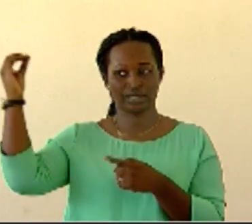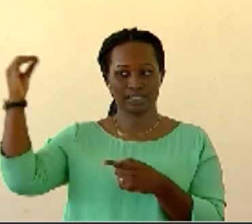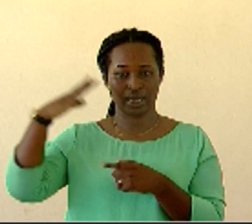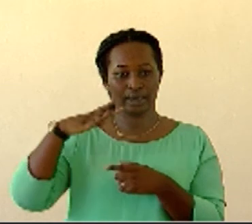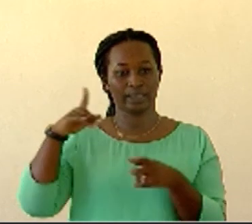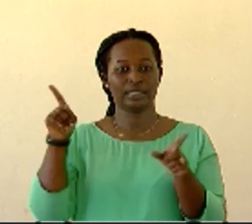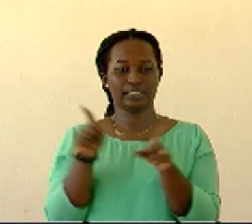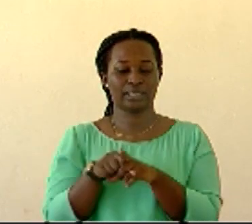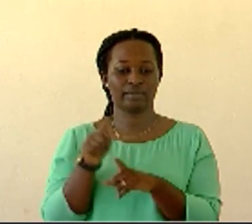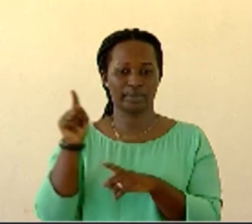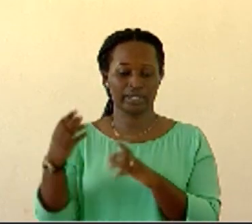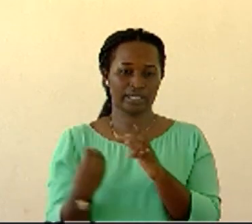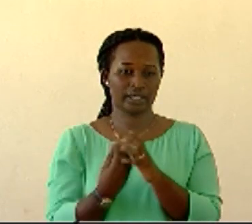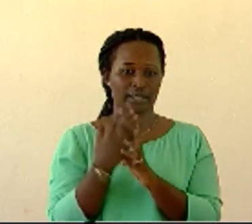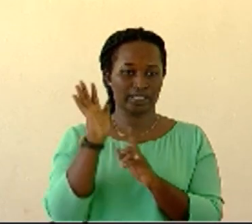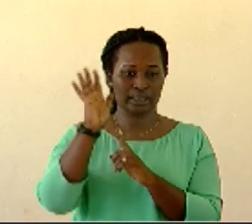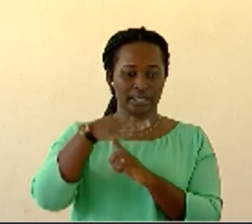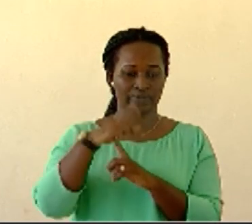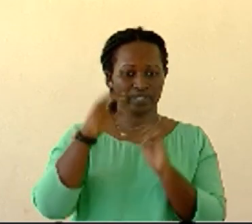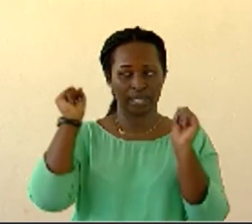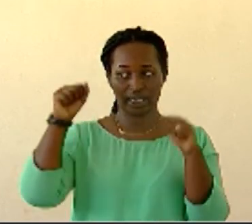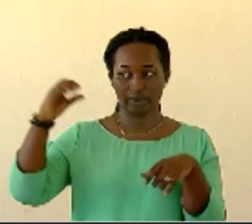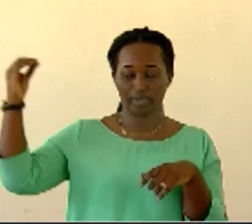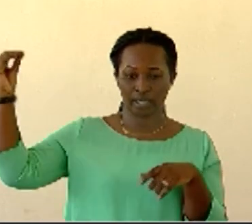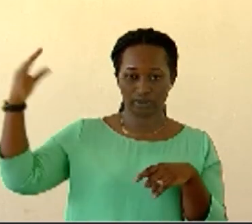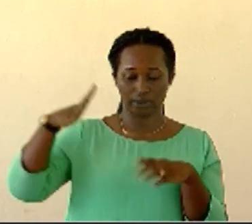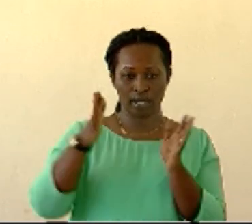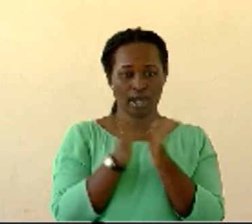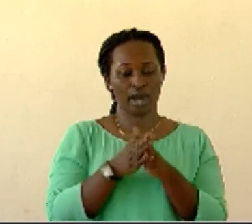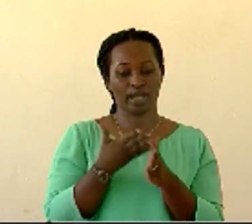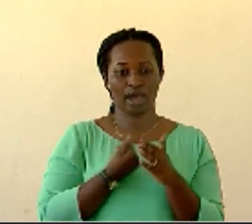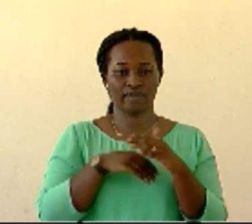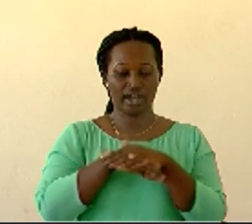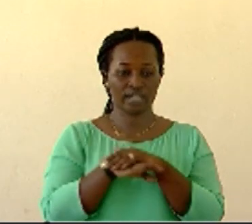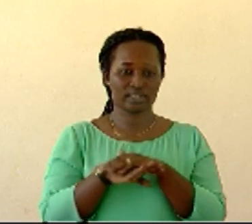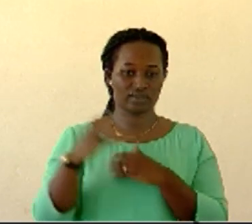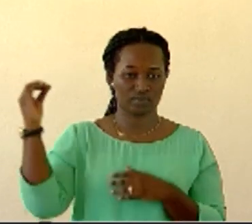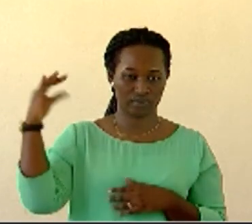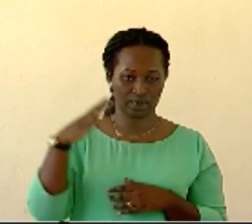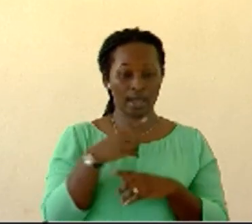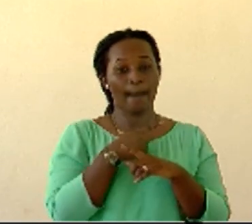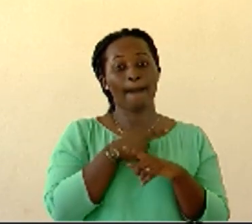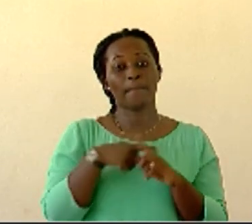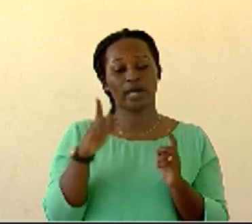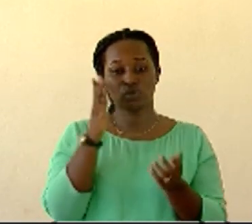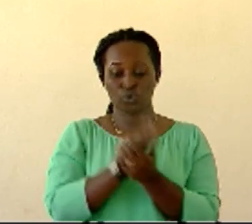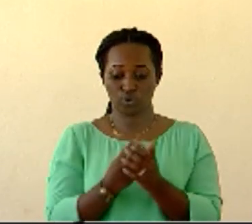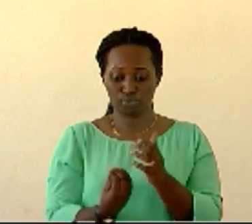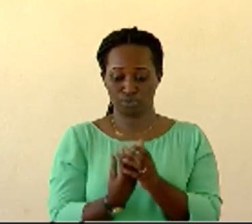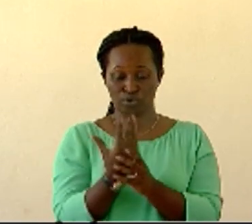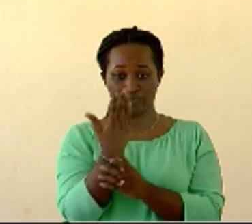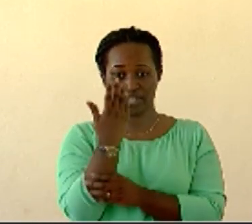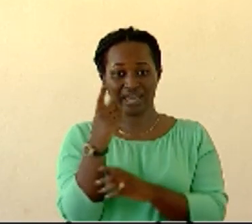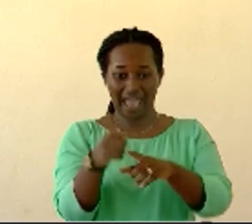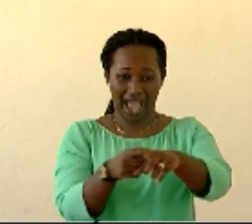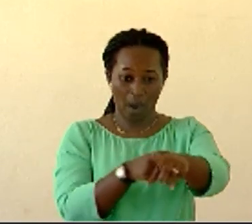these leaves can be exposed and have access to sunlight. But of course, it is moving